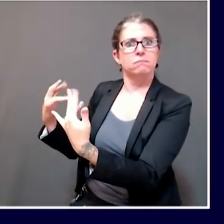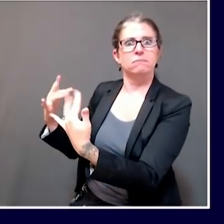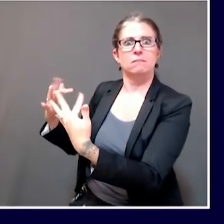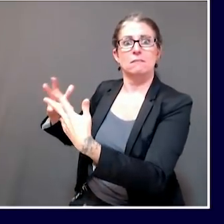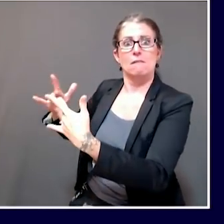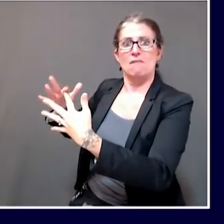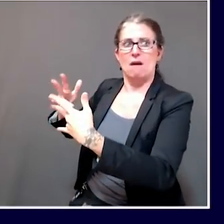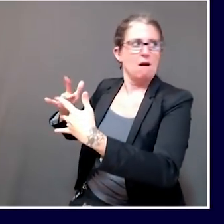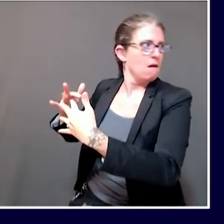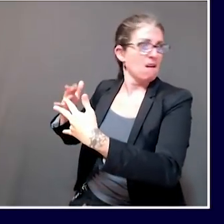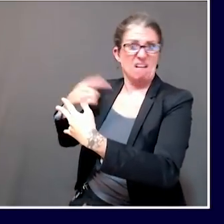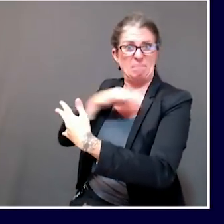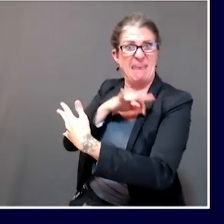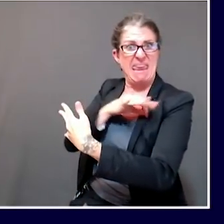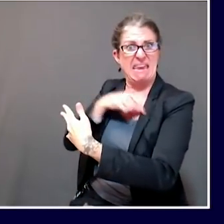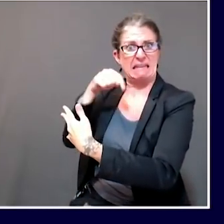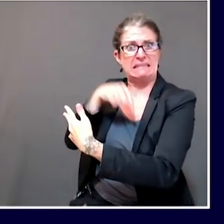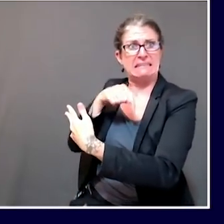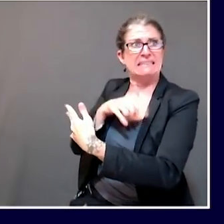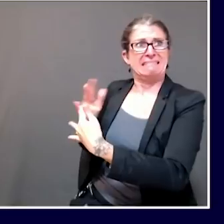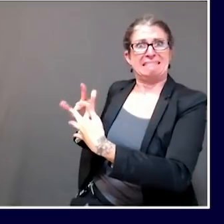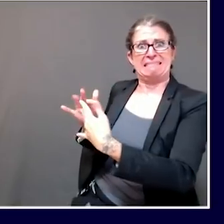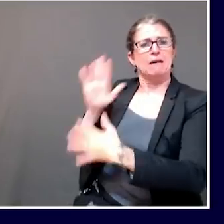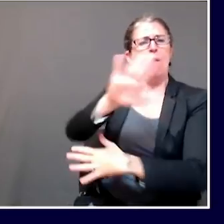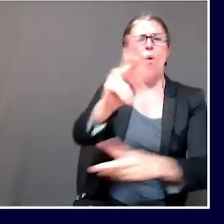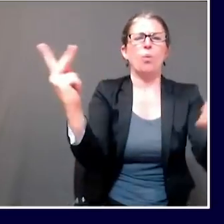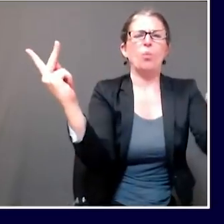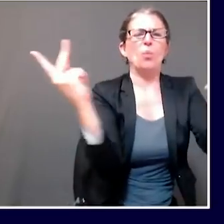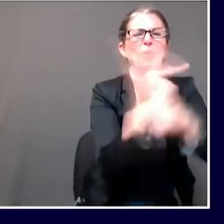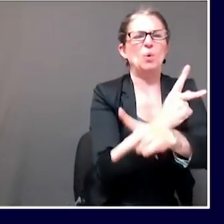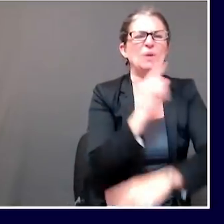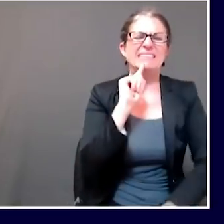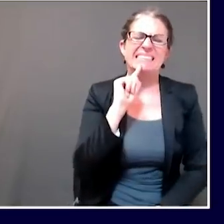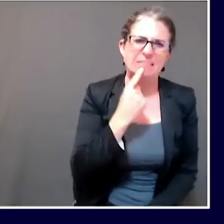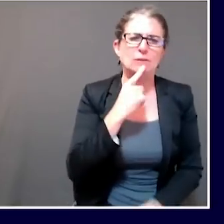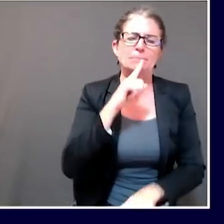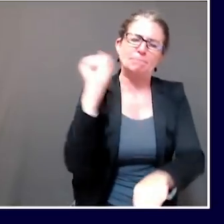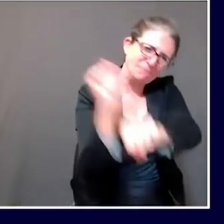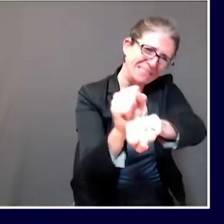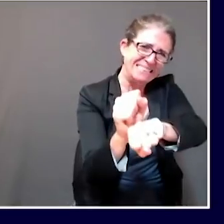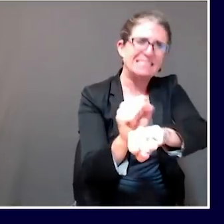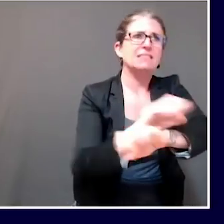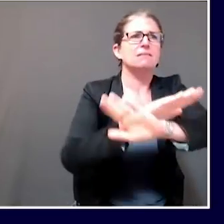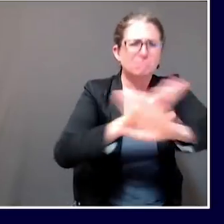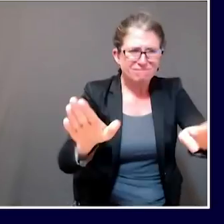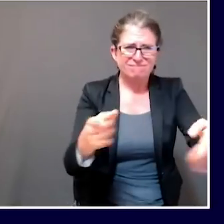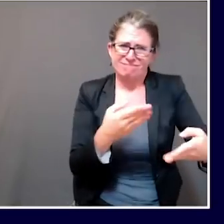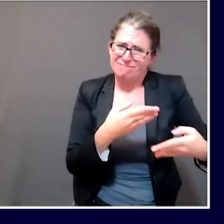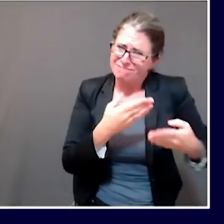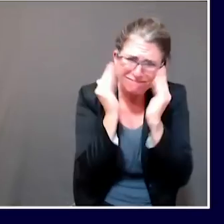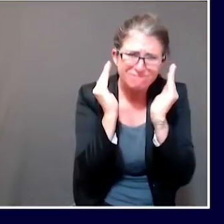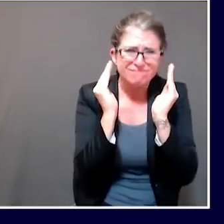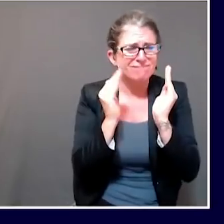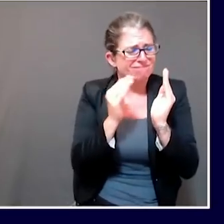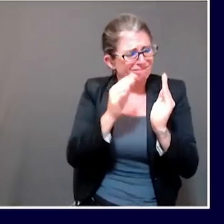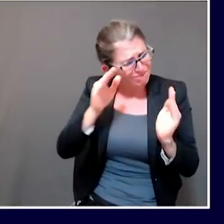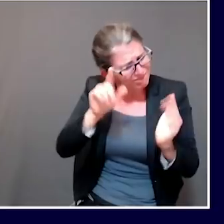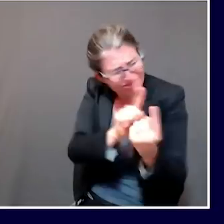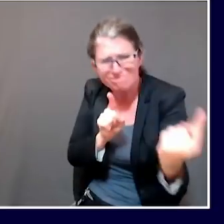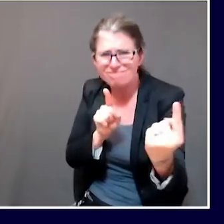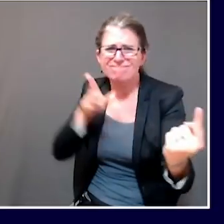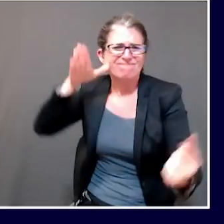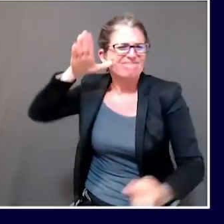more than ever, we have an opportunity to keep COVID-19 at bay. And what the scientific data tell